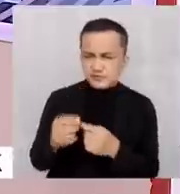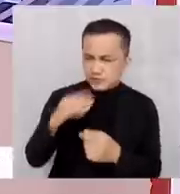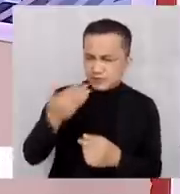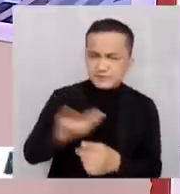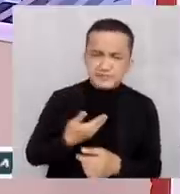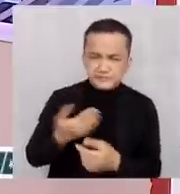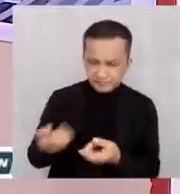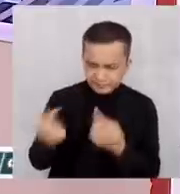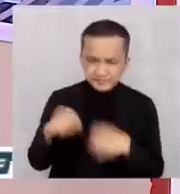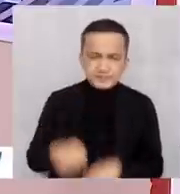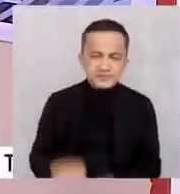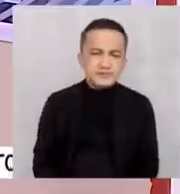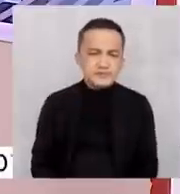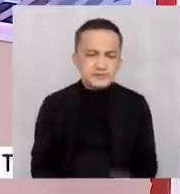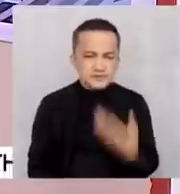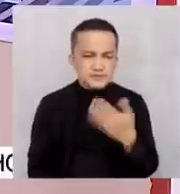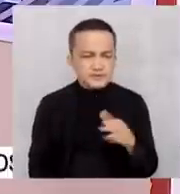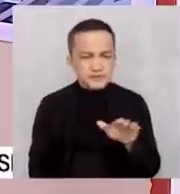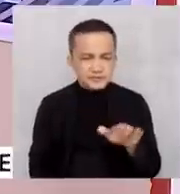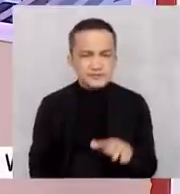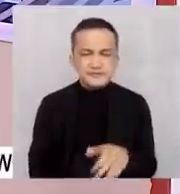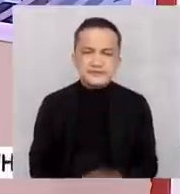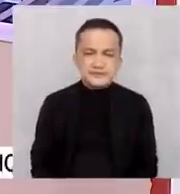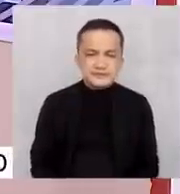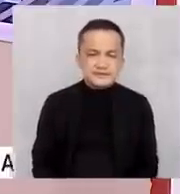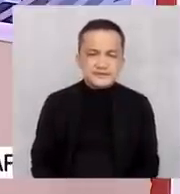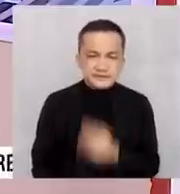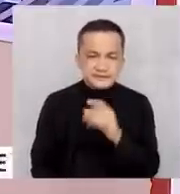Good afternoon, Carmina, and good afternoon to your